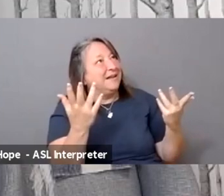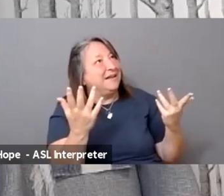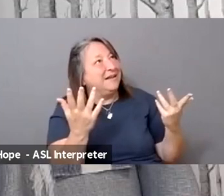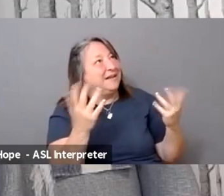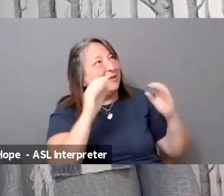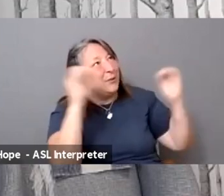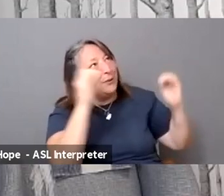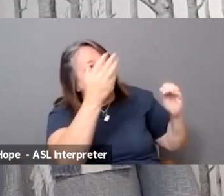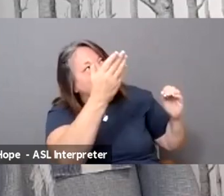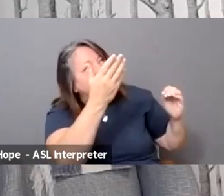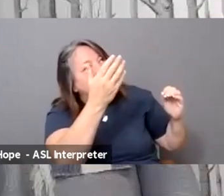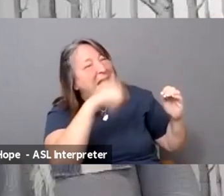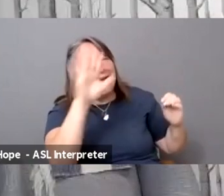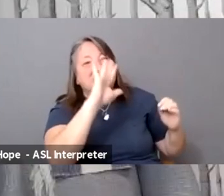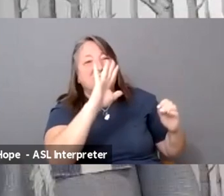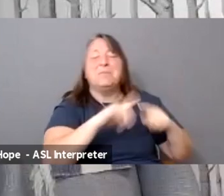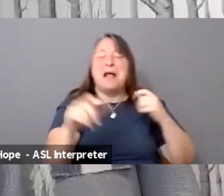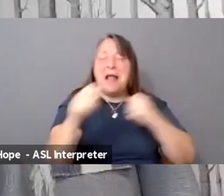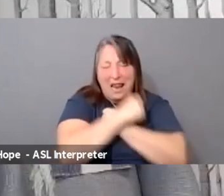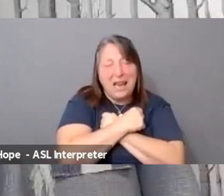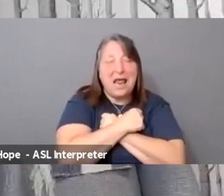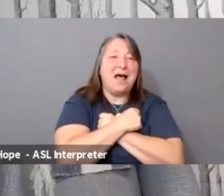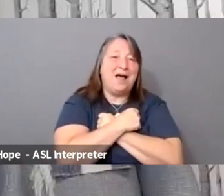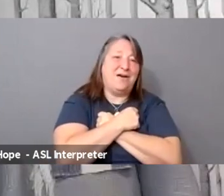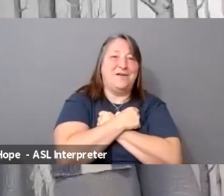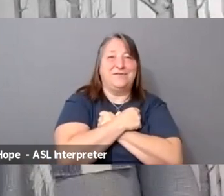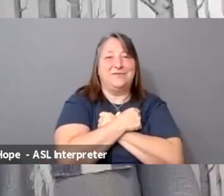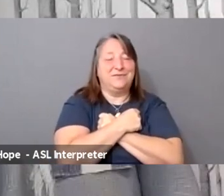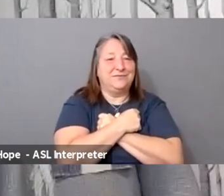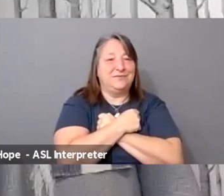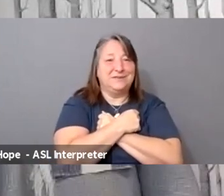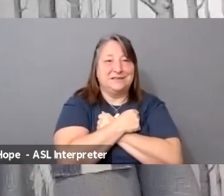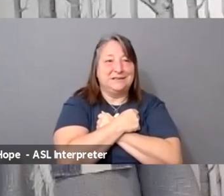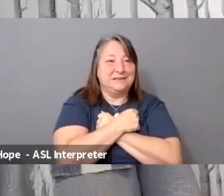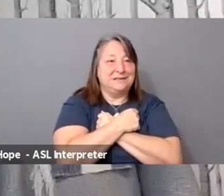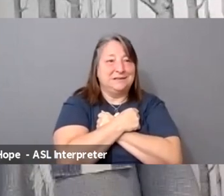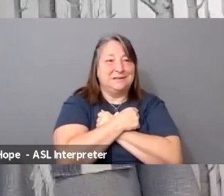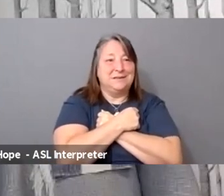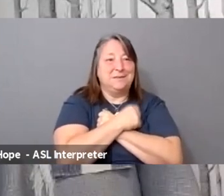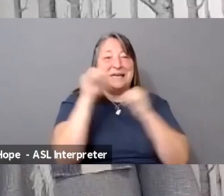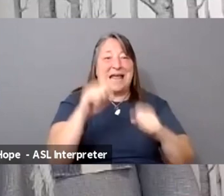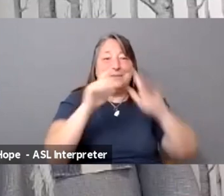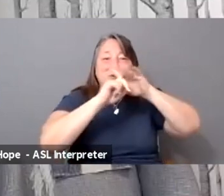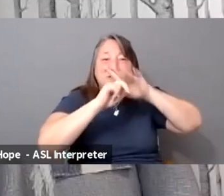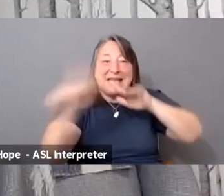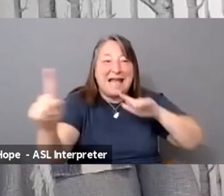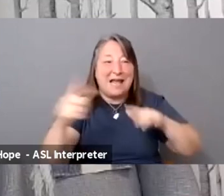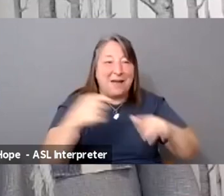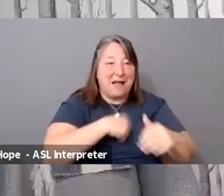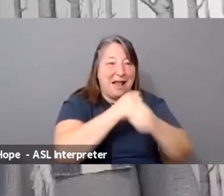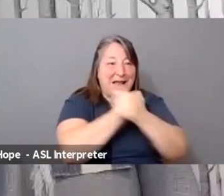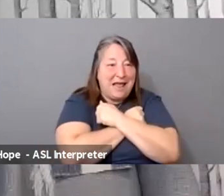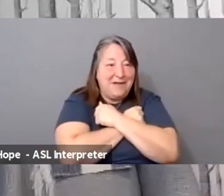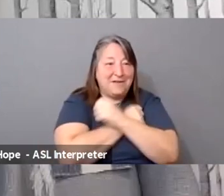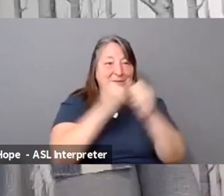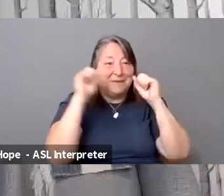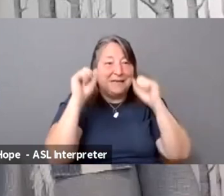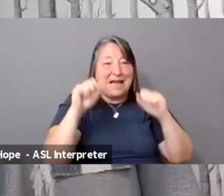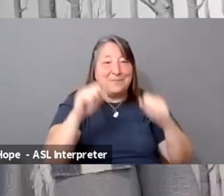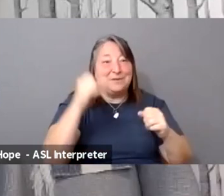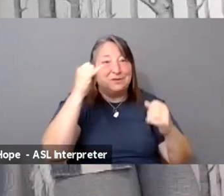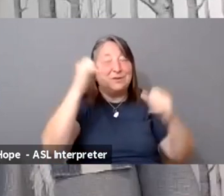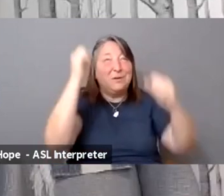But it was always just something I loved. You know, I loved being able to escape. I love being able to imagine myself in a different